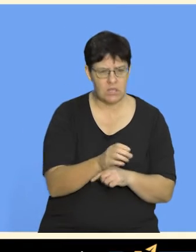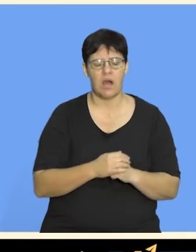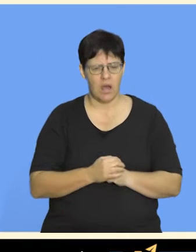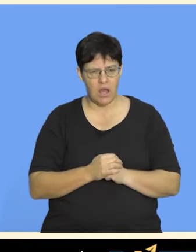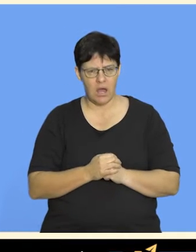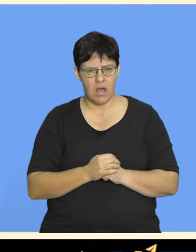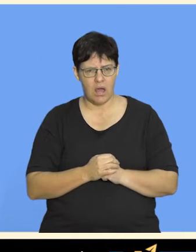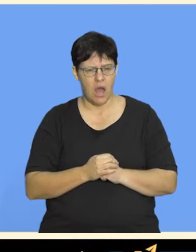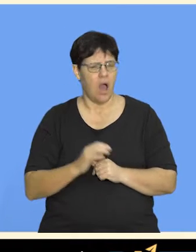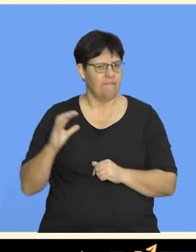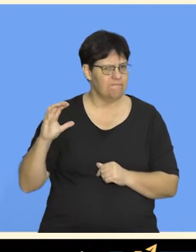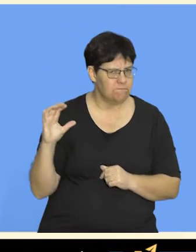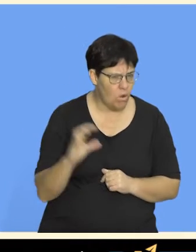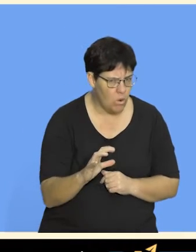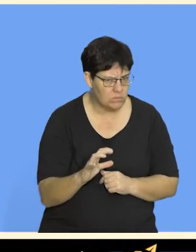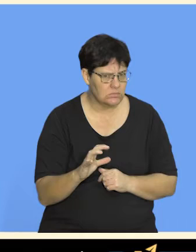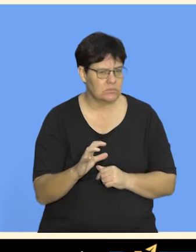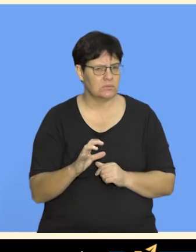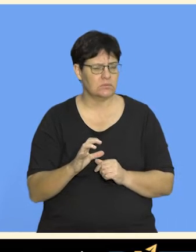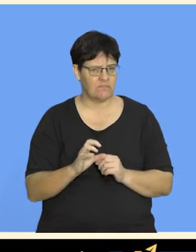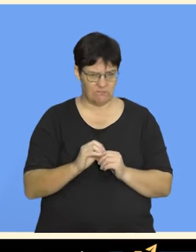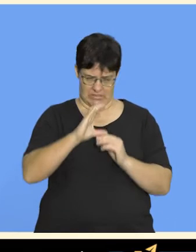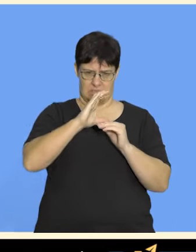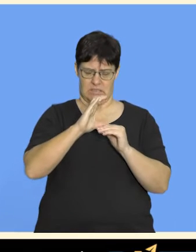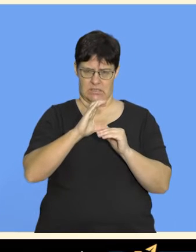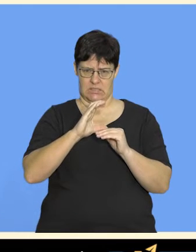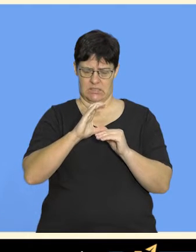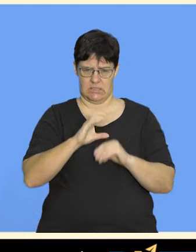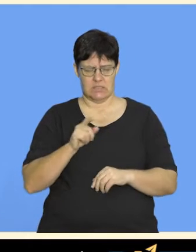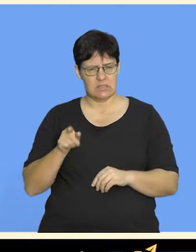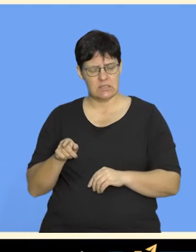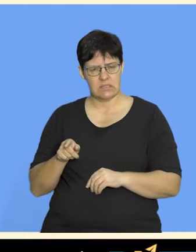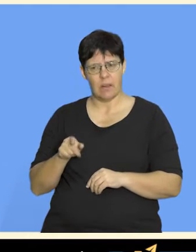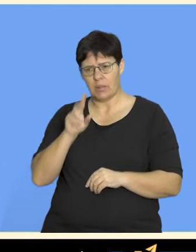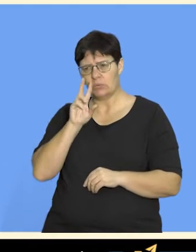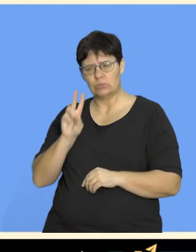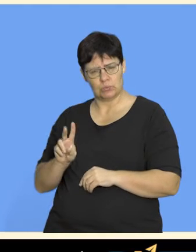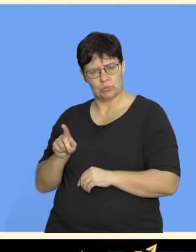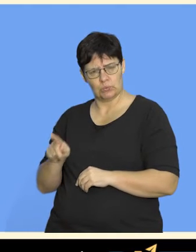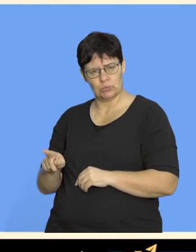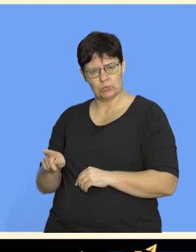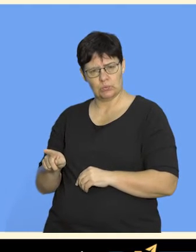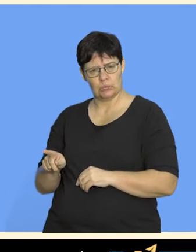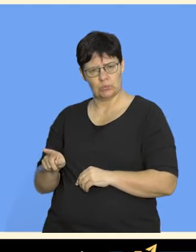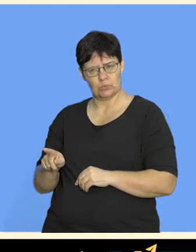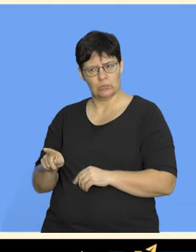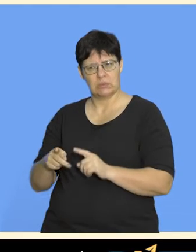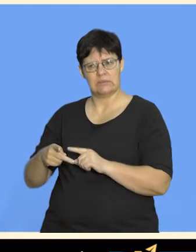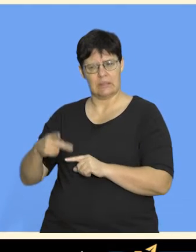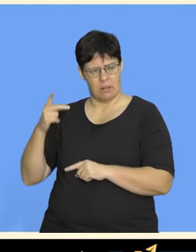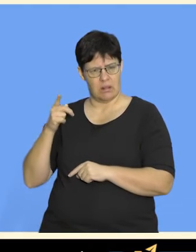got bigger, but number 2, we notice that it